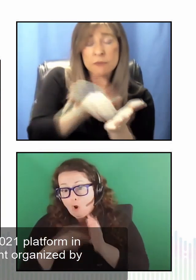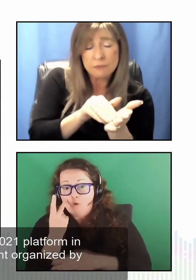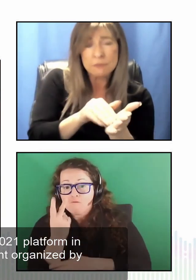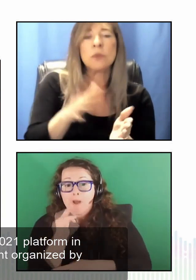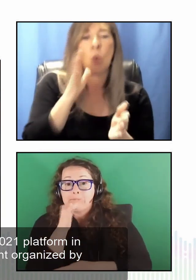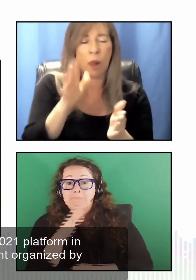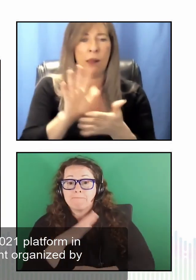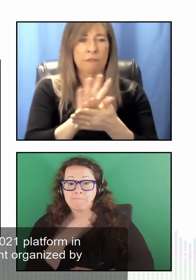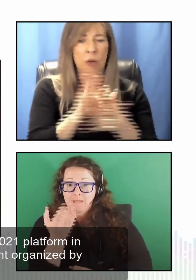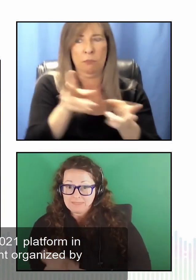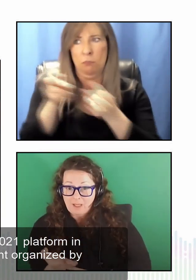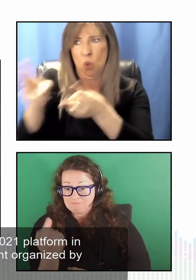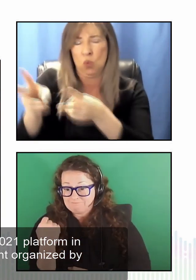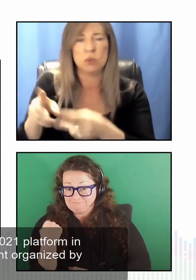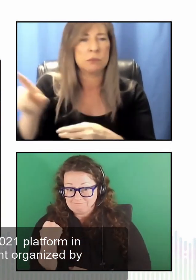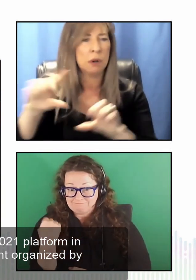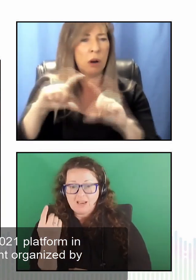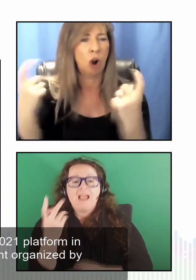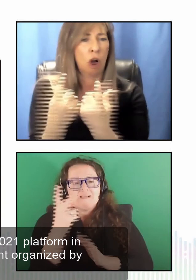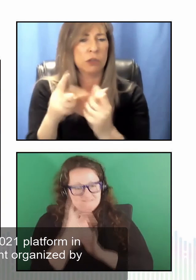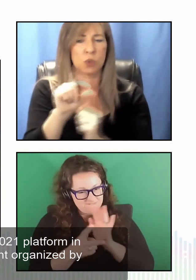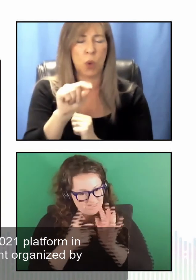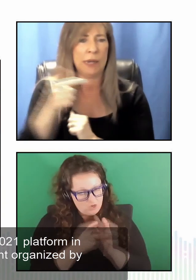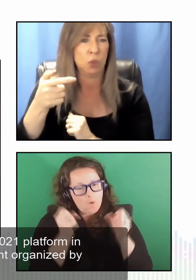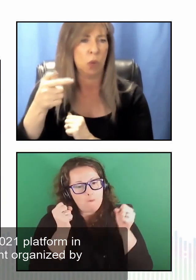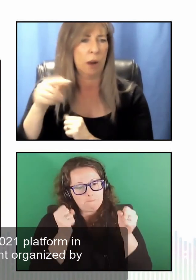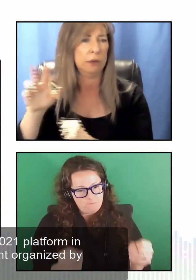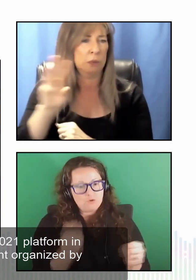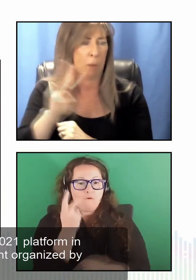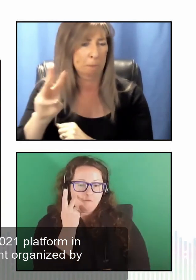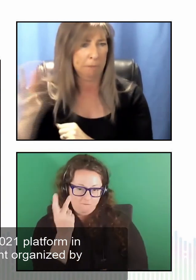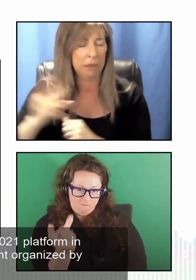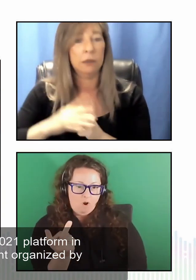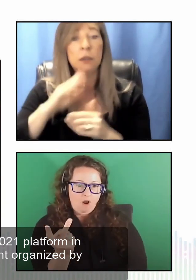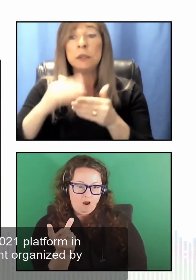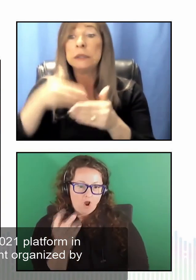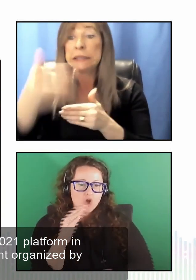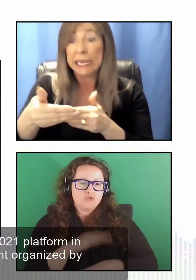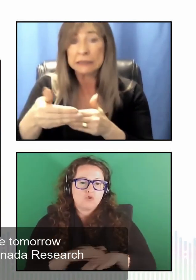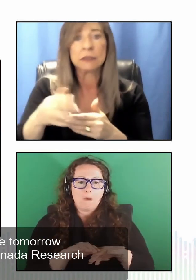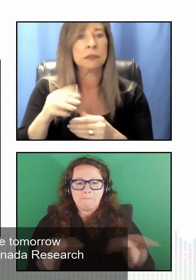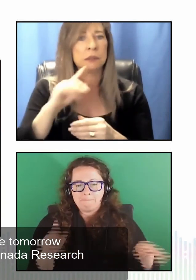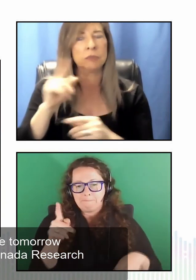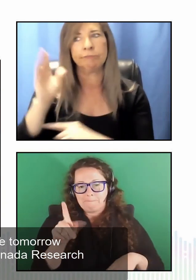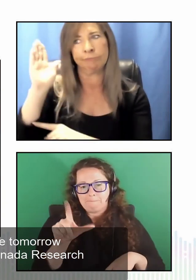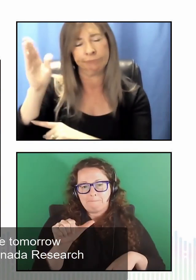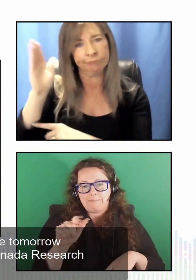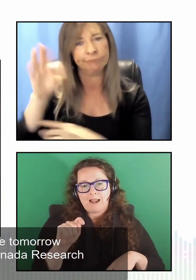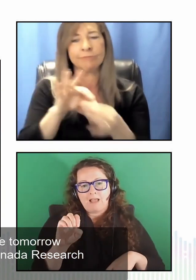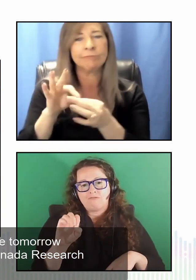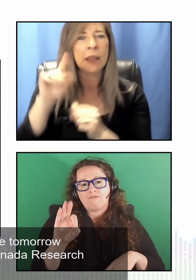2021 platform in the coming days. The next Big Thinking event organized by the Black Graduate Students Association here at the University of